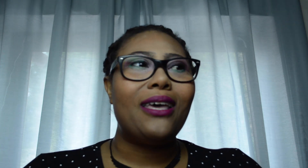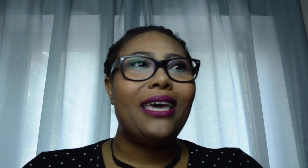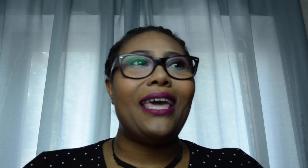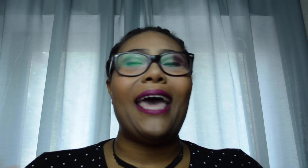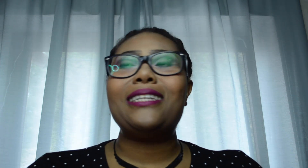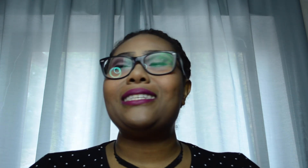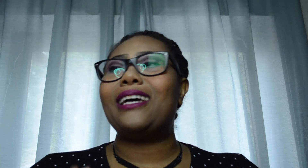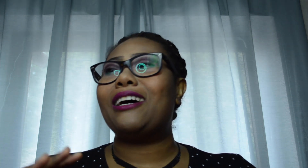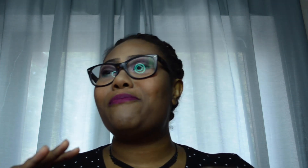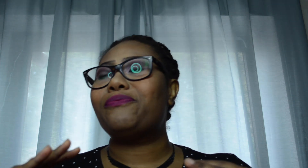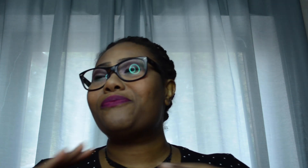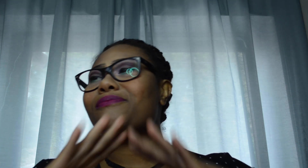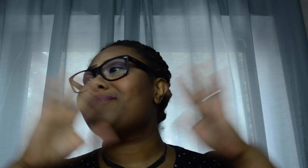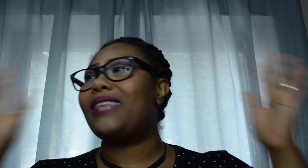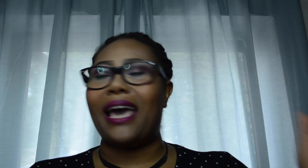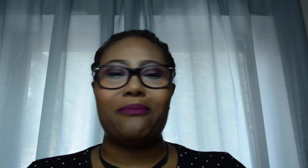email.